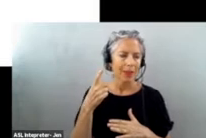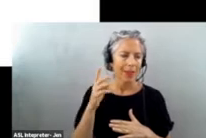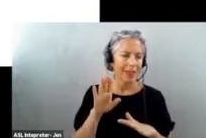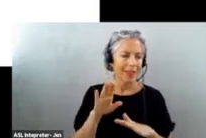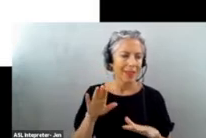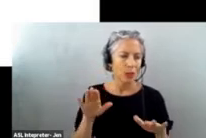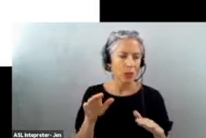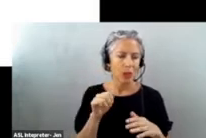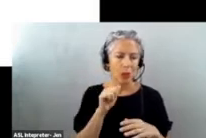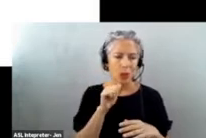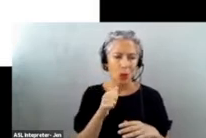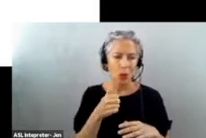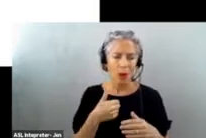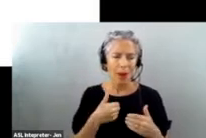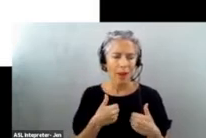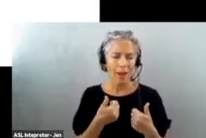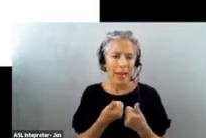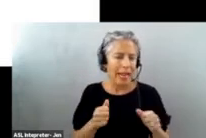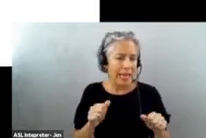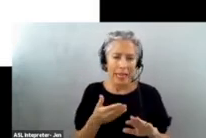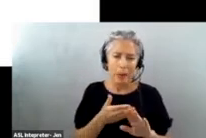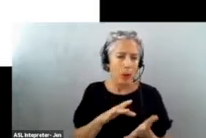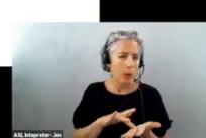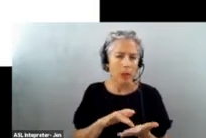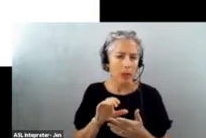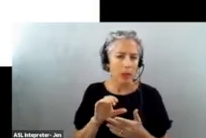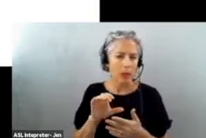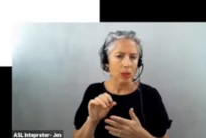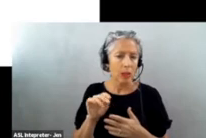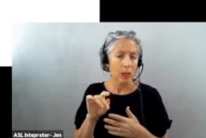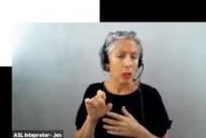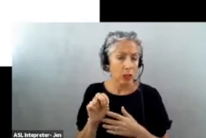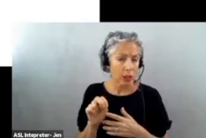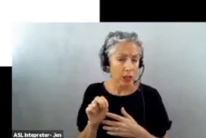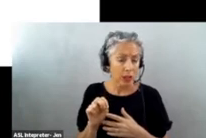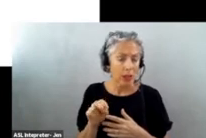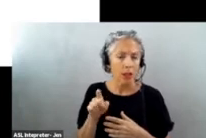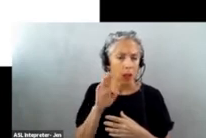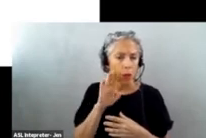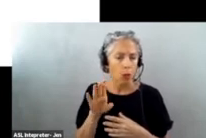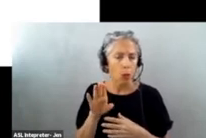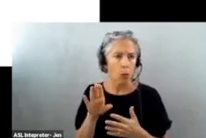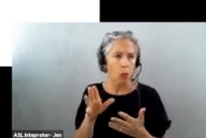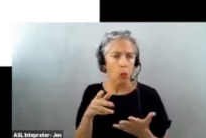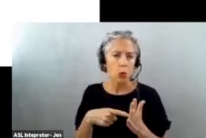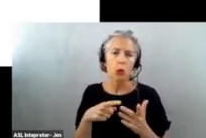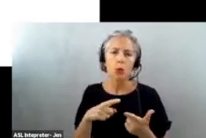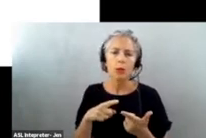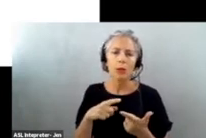then have any pre-medical condition, as I just showed you, they will due to the